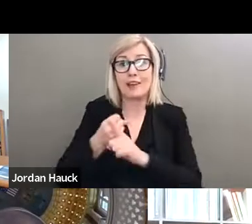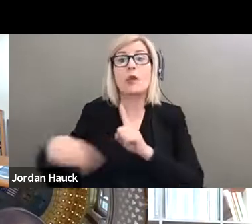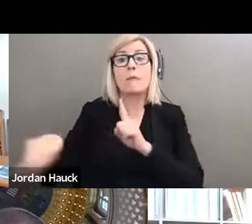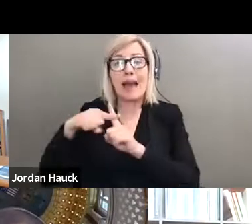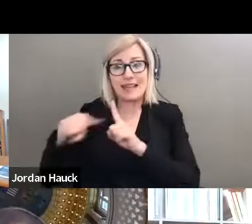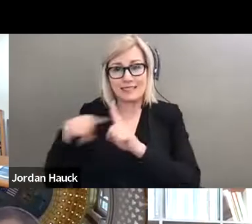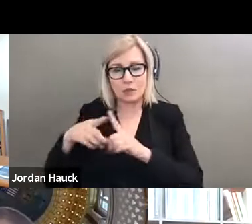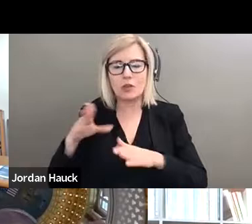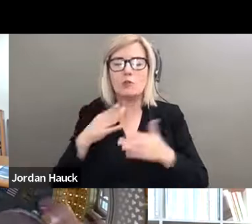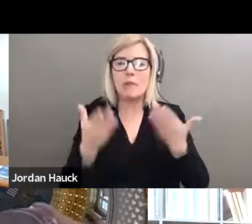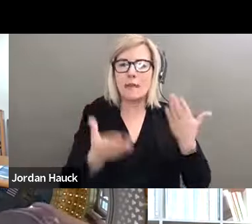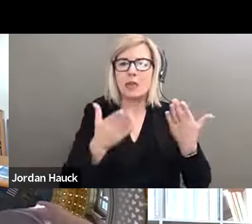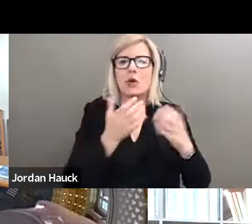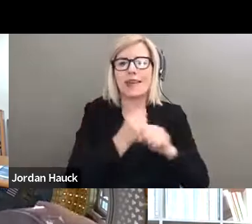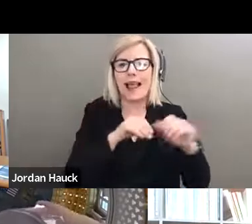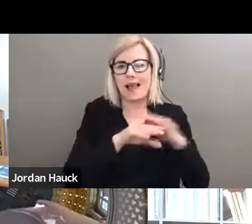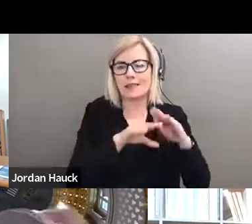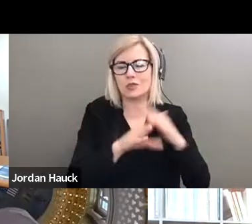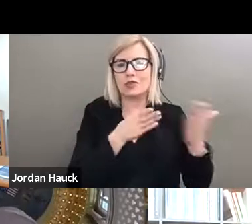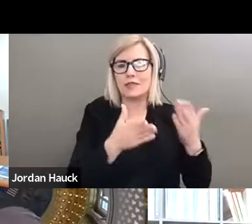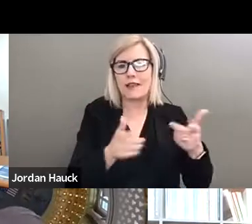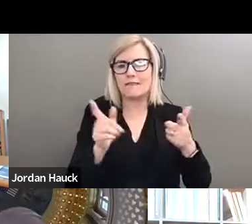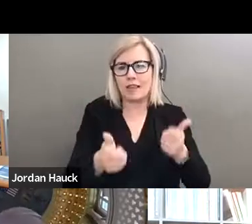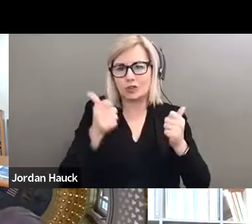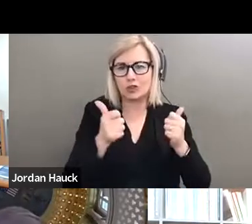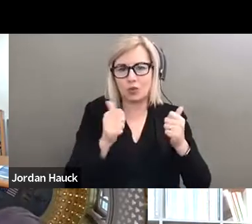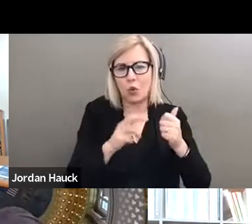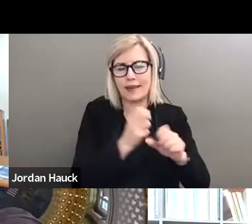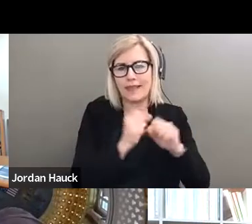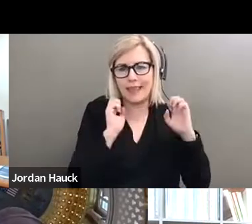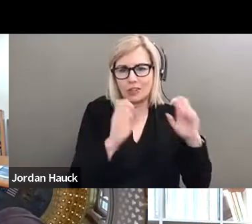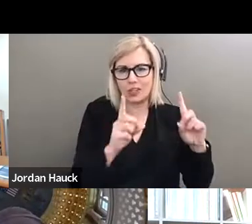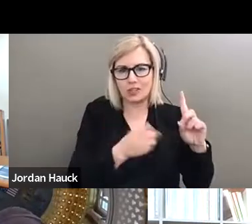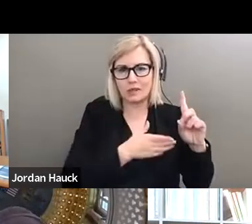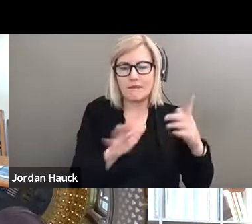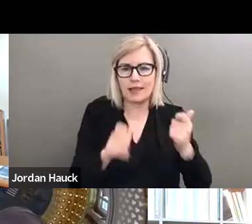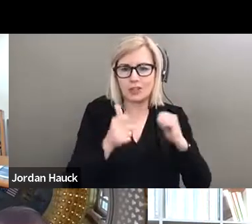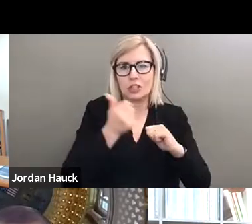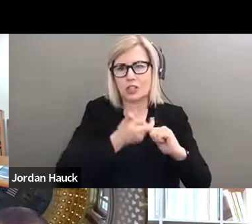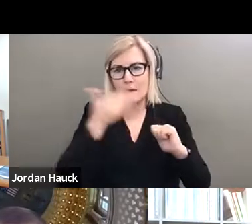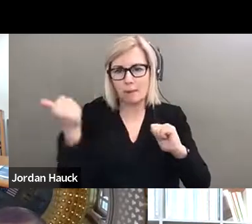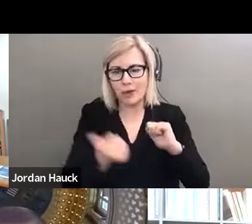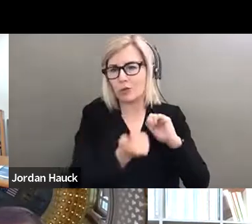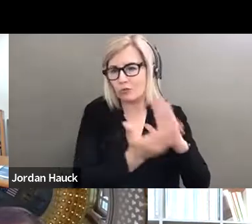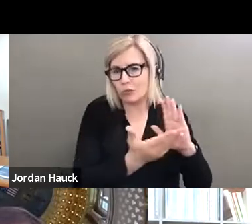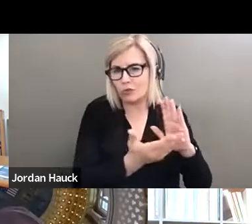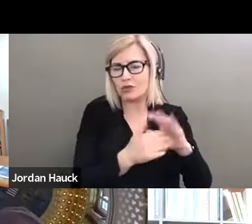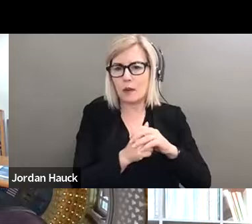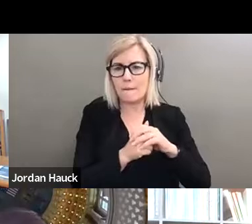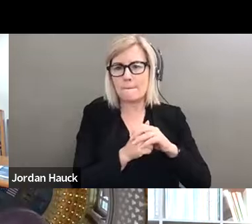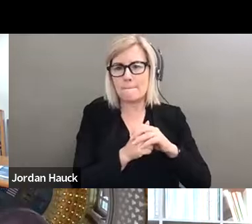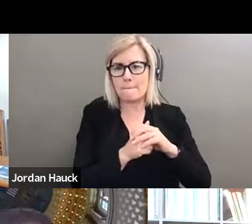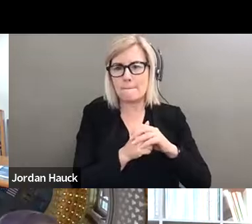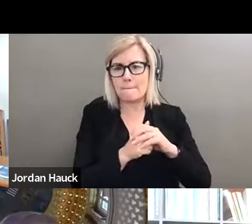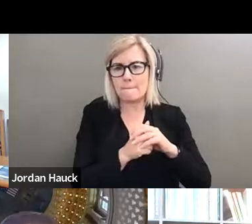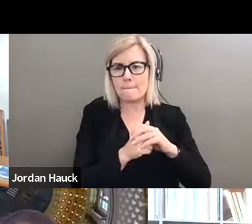get access to services quicker or have their education they need in a better format or in better way. So that